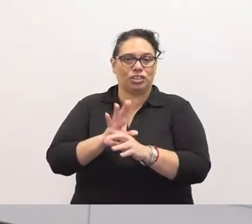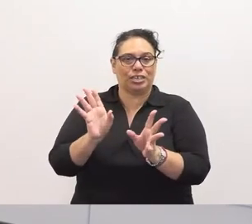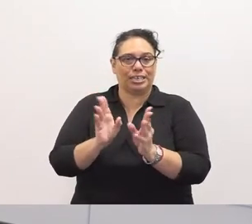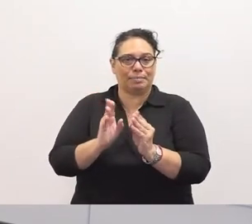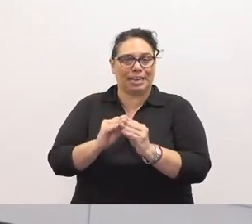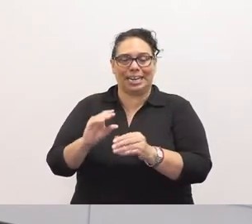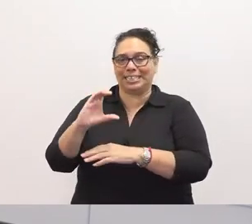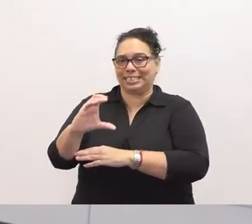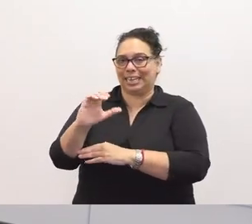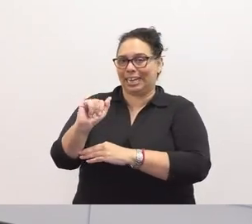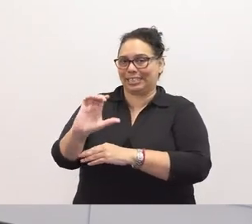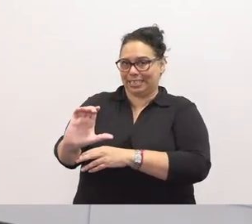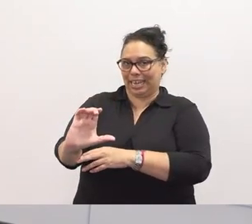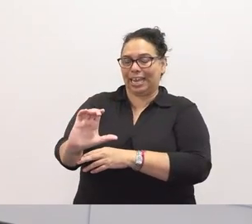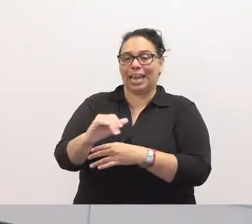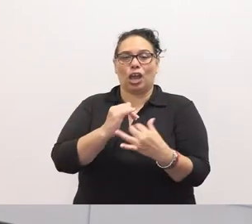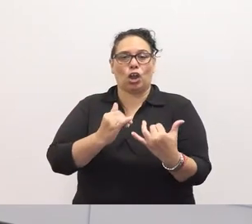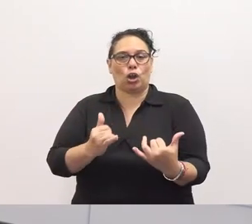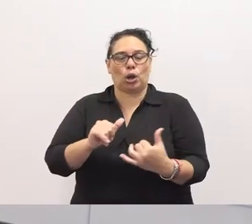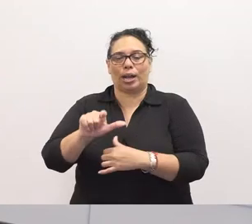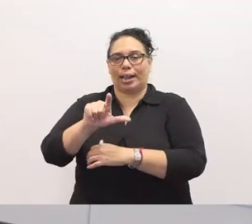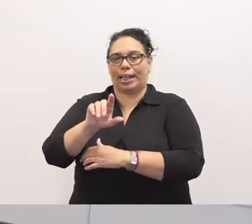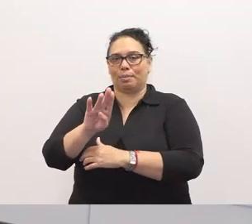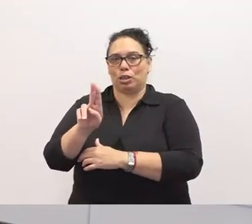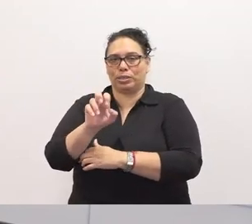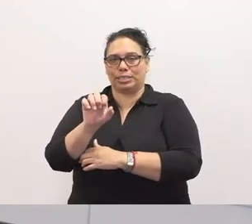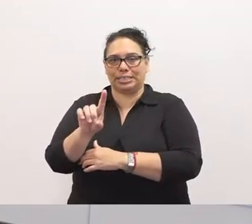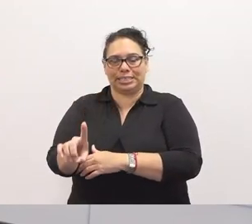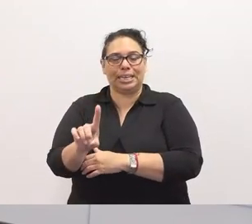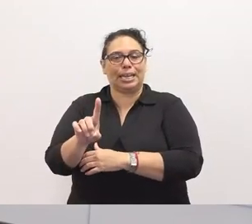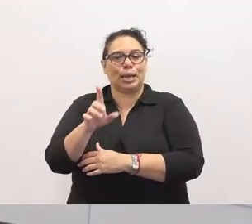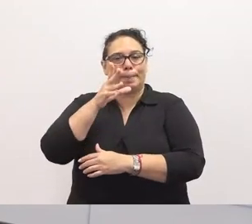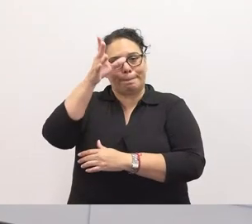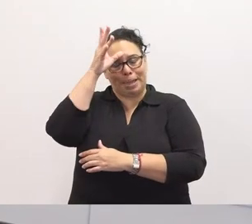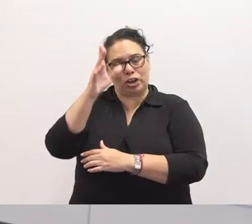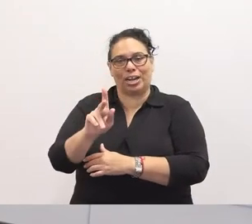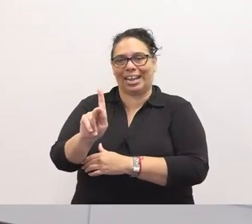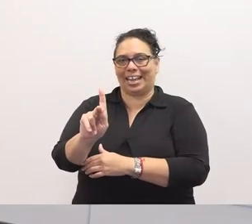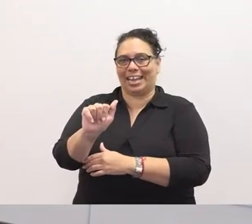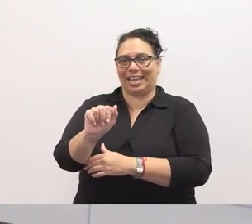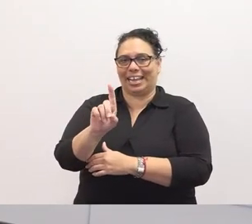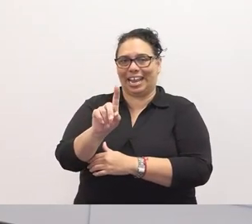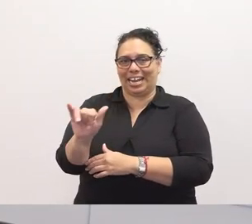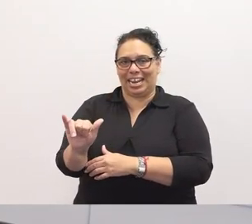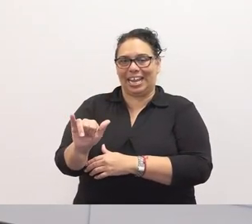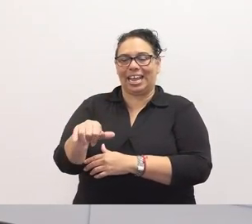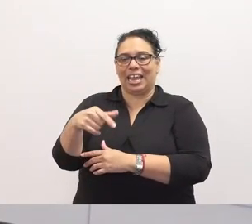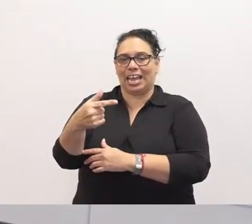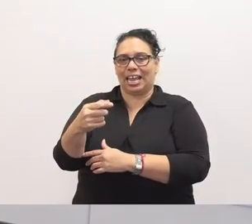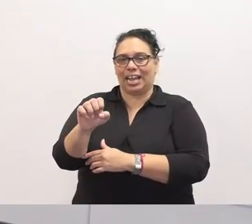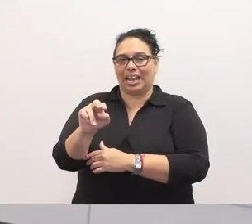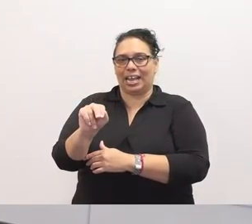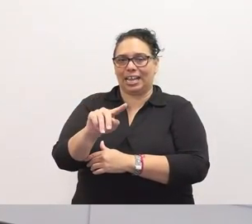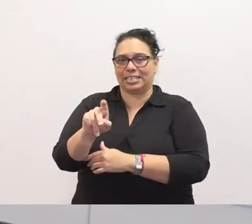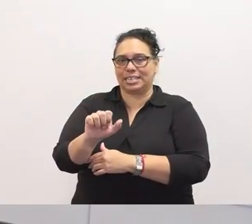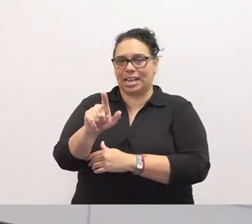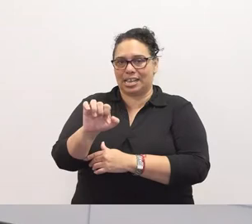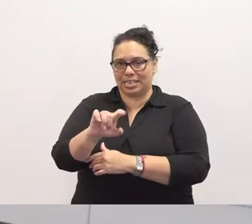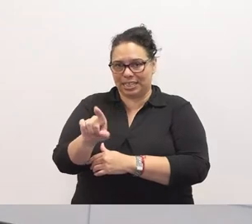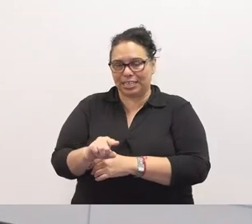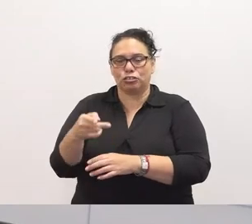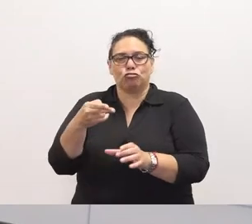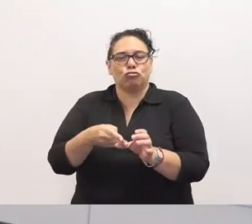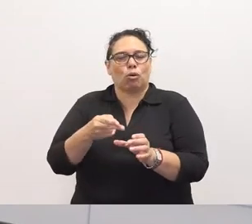CAC, and current LBUSD parent, Katie Gonzalez, who is joined by several parents and teachers